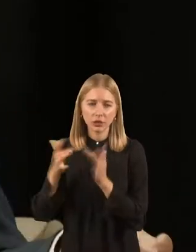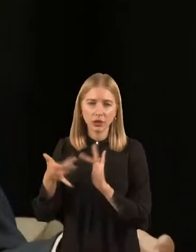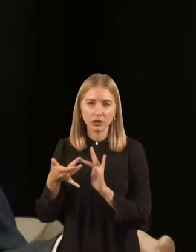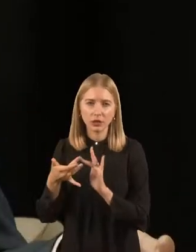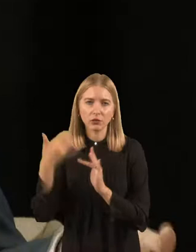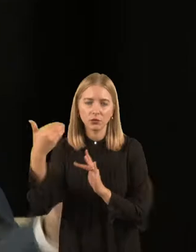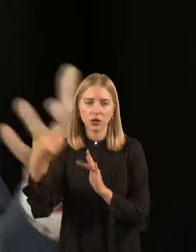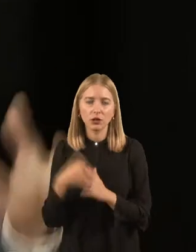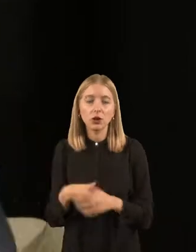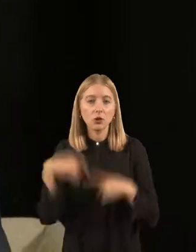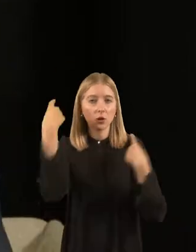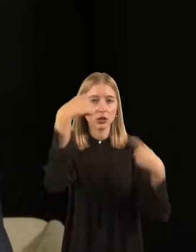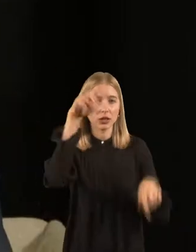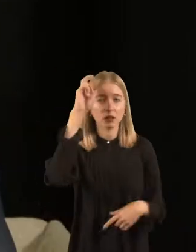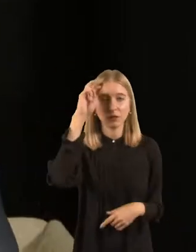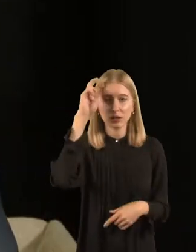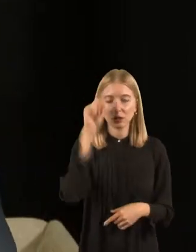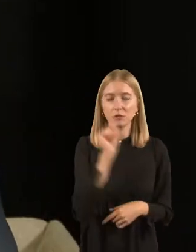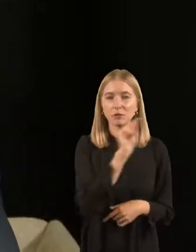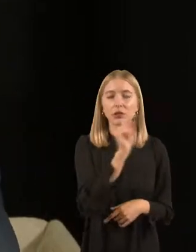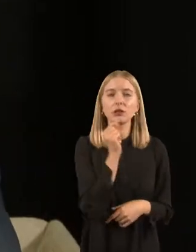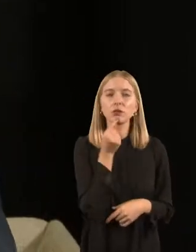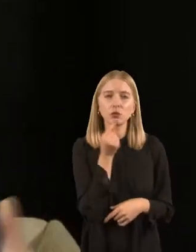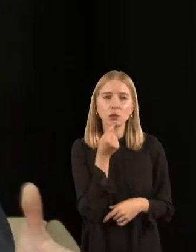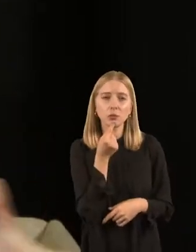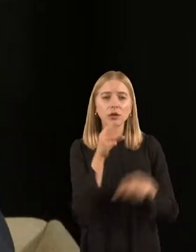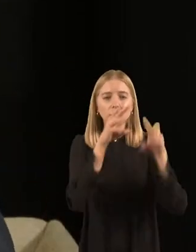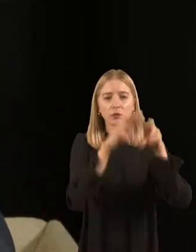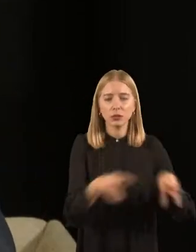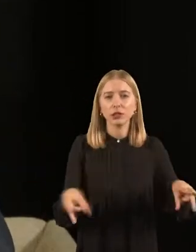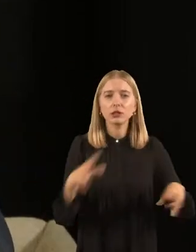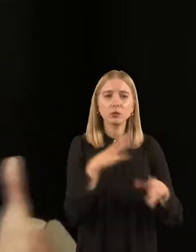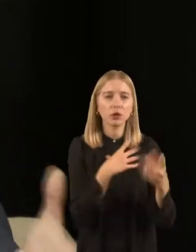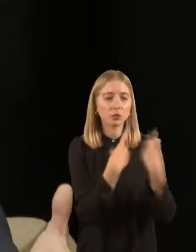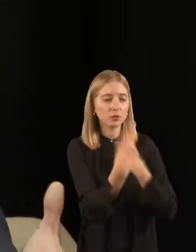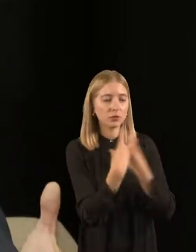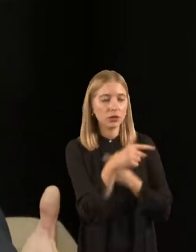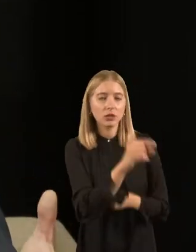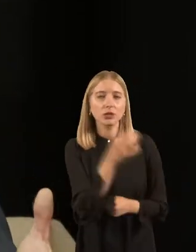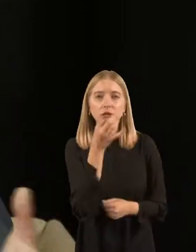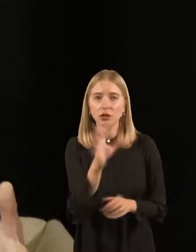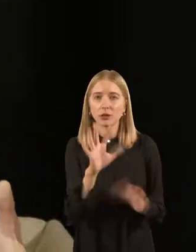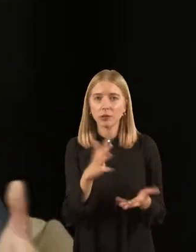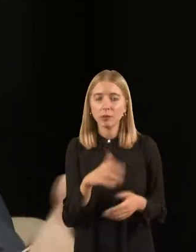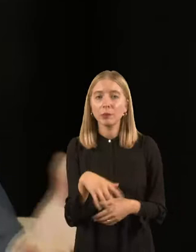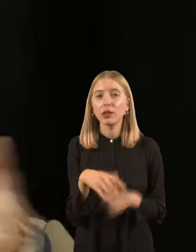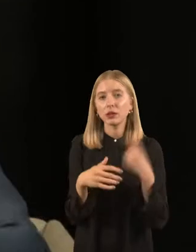of ticketing in on the buses and also